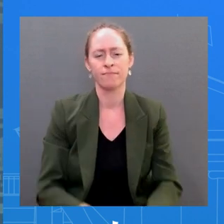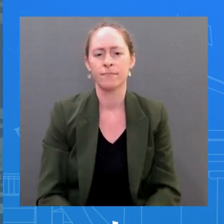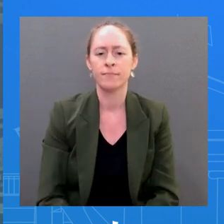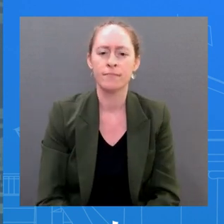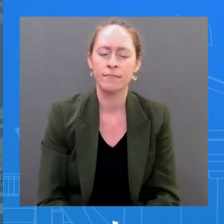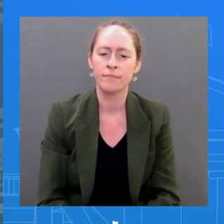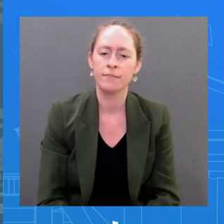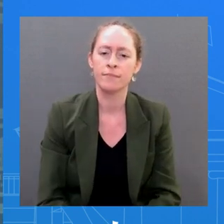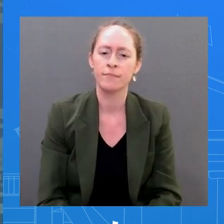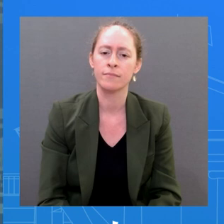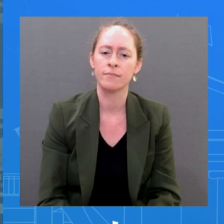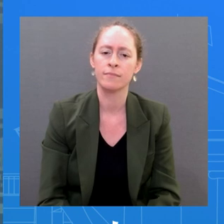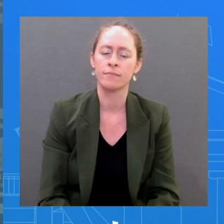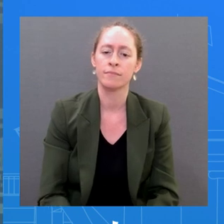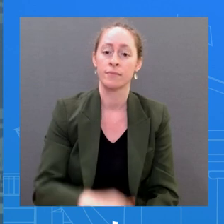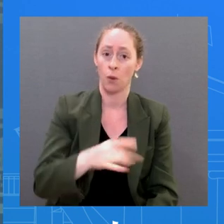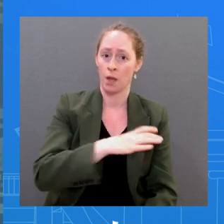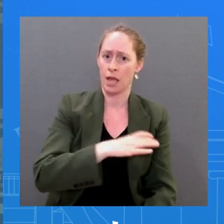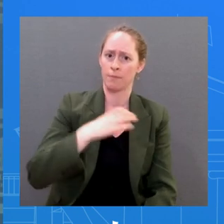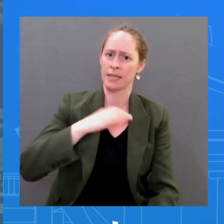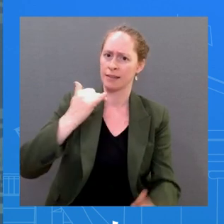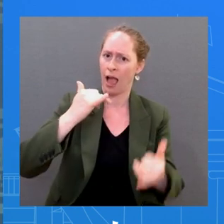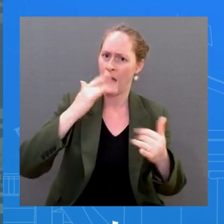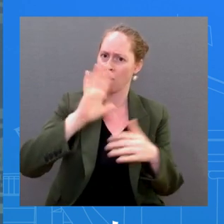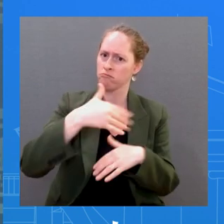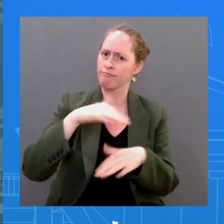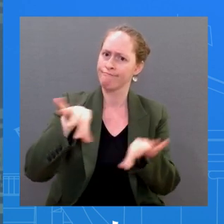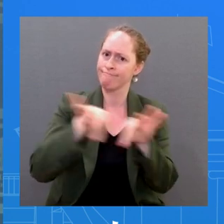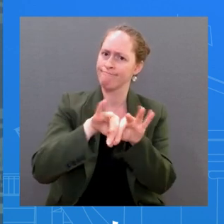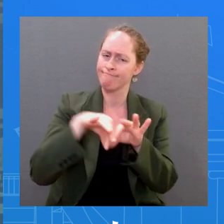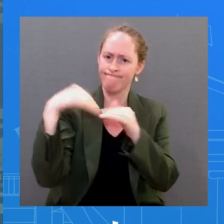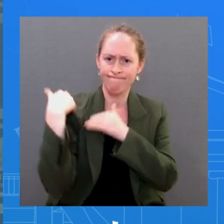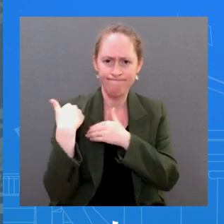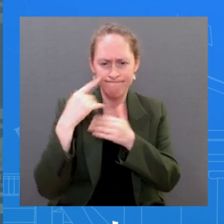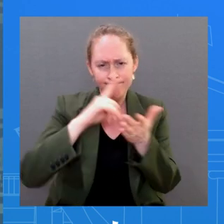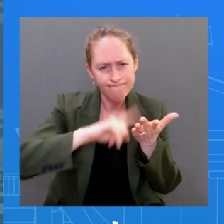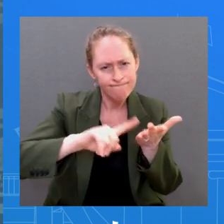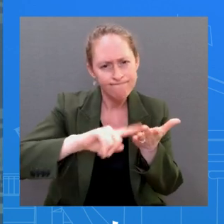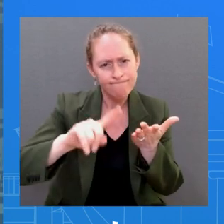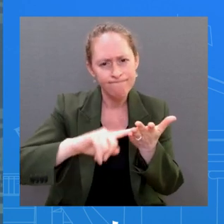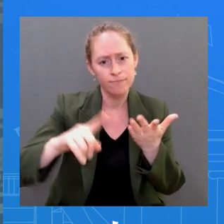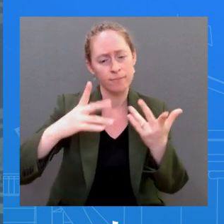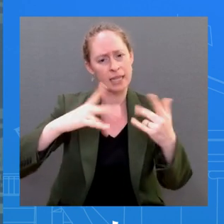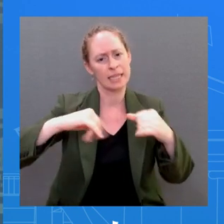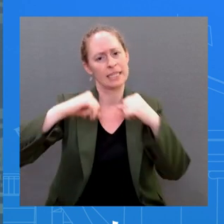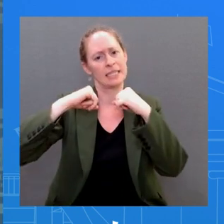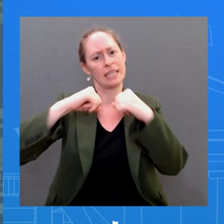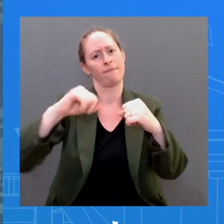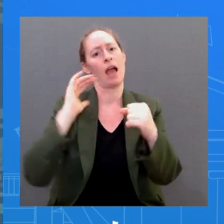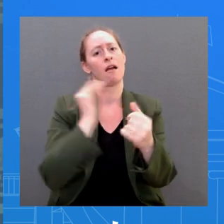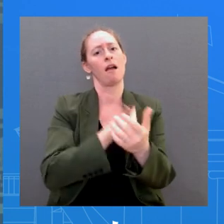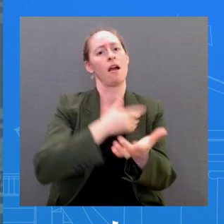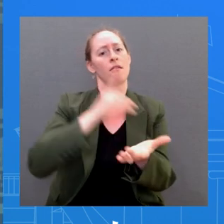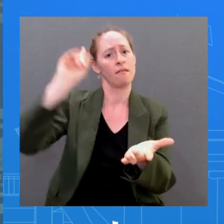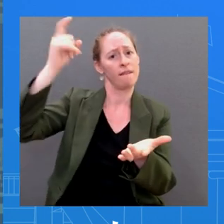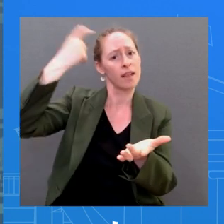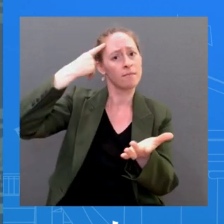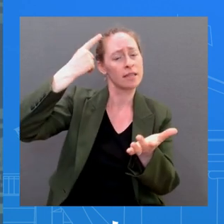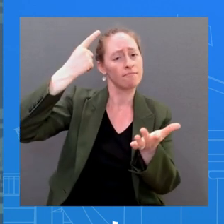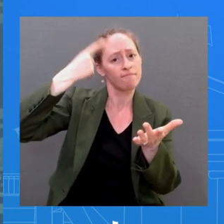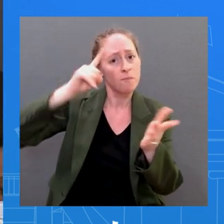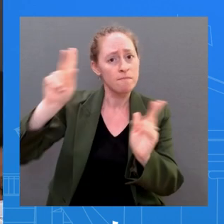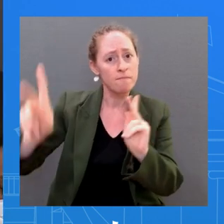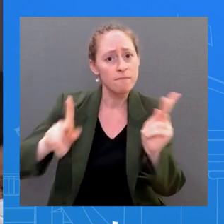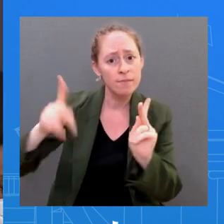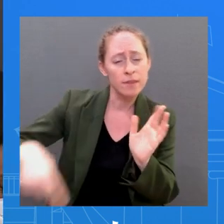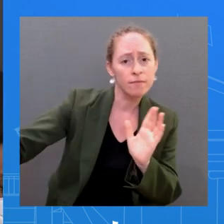continue to speak out as appropriate or to defend our democracy and the rule of law and to support those who are doing work to protect our democracy. Just